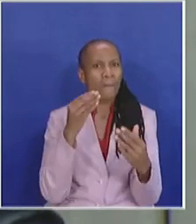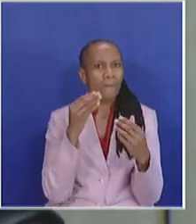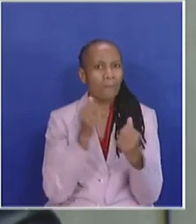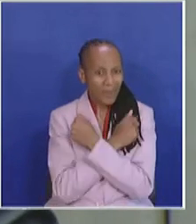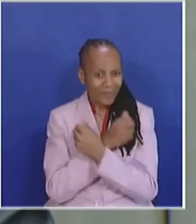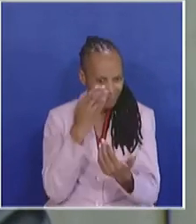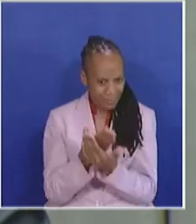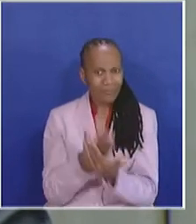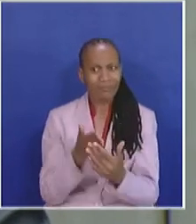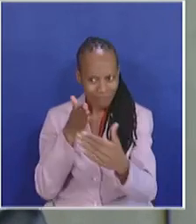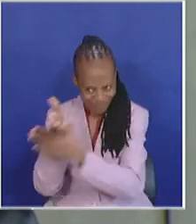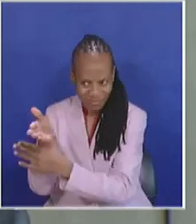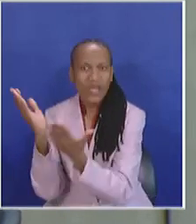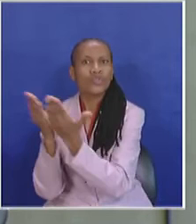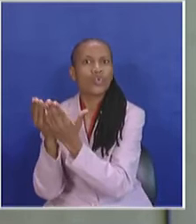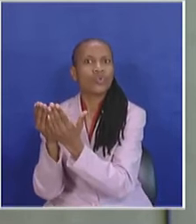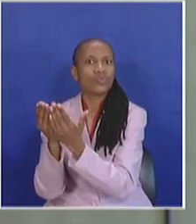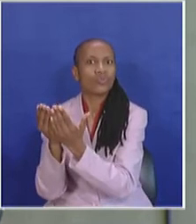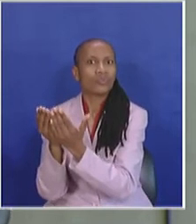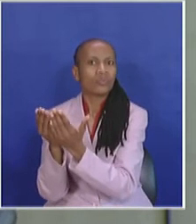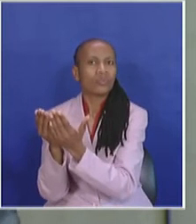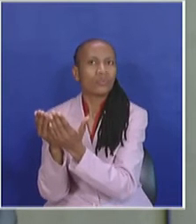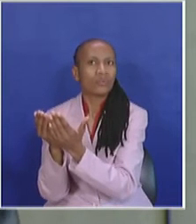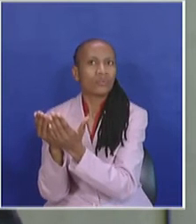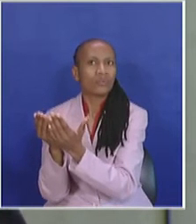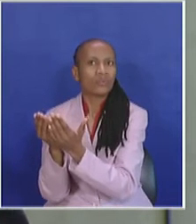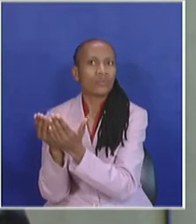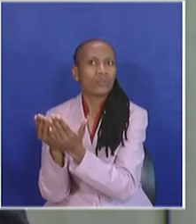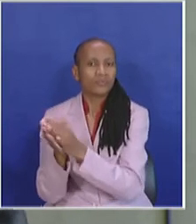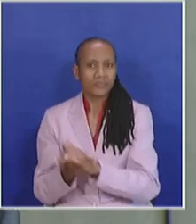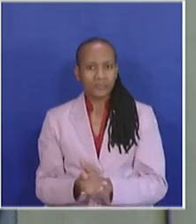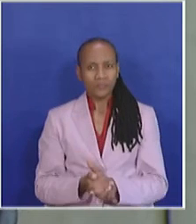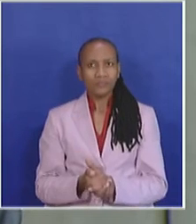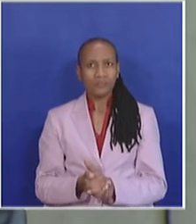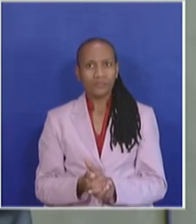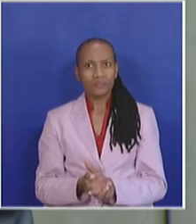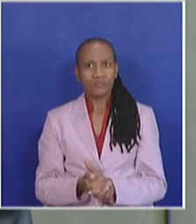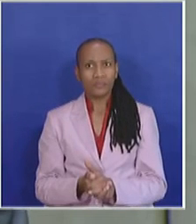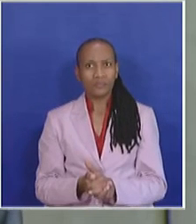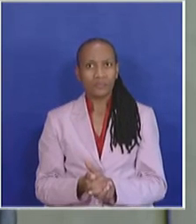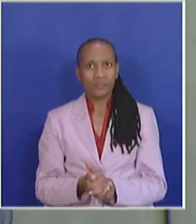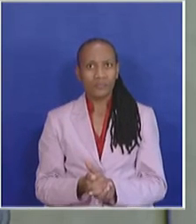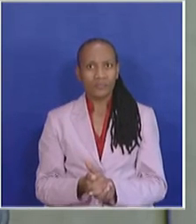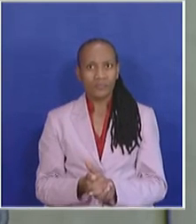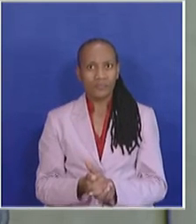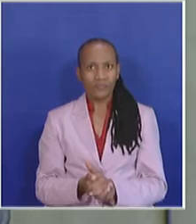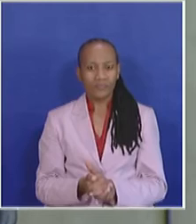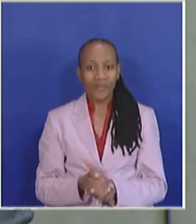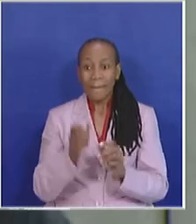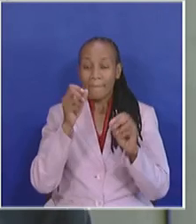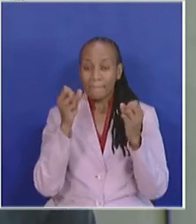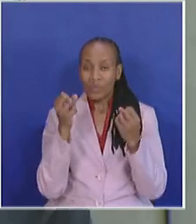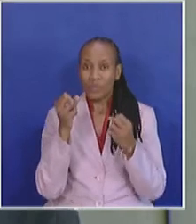nawe, angafumani imisebenzi xa yena sele mdala. Sithi ke ngoku masiqinisekise into yokuba kukhona a free